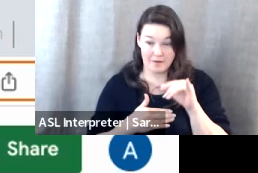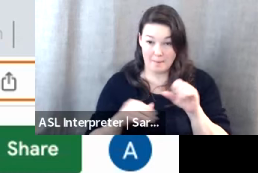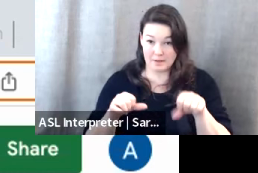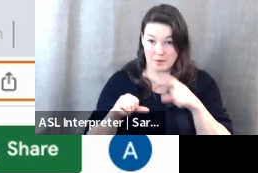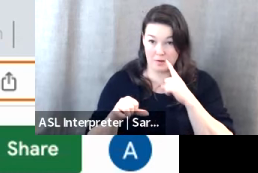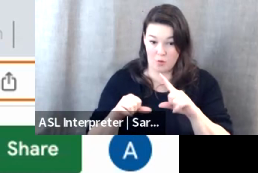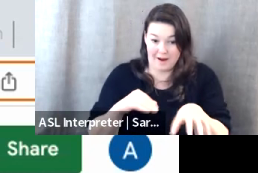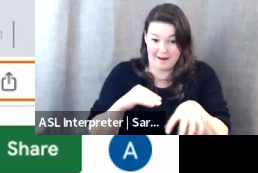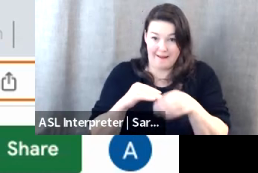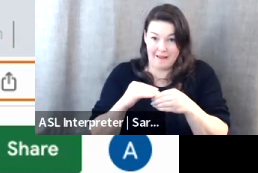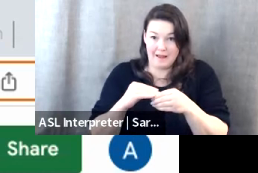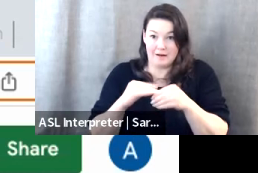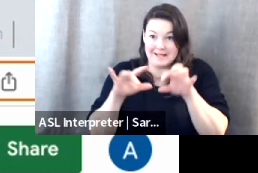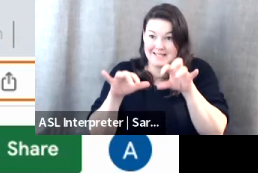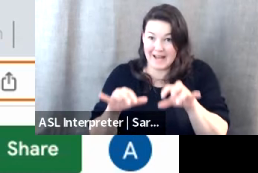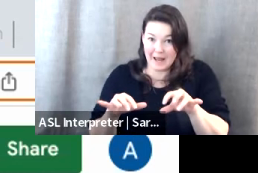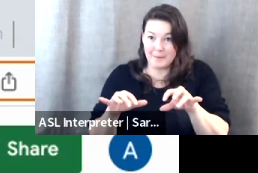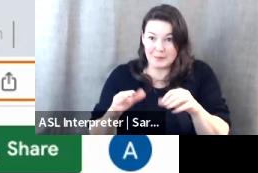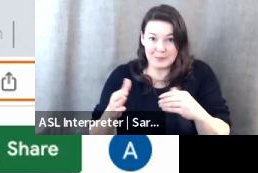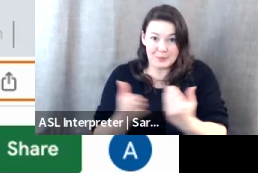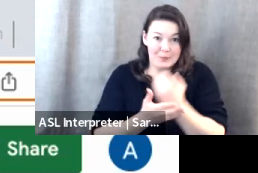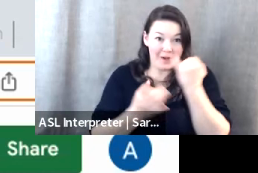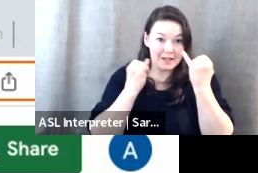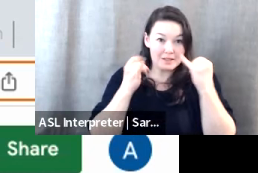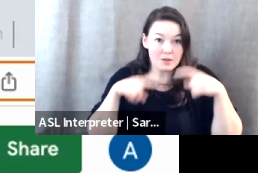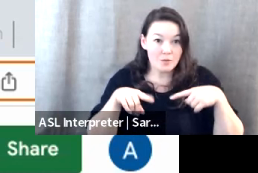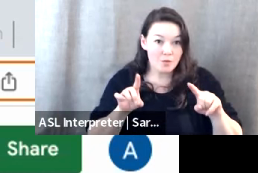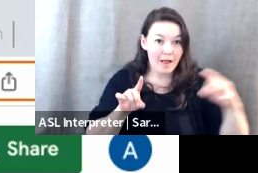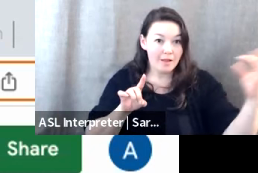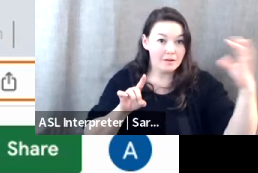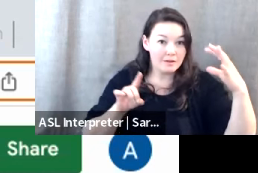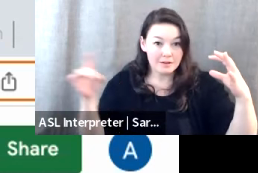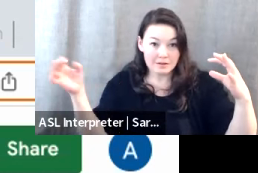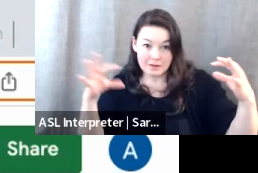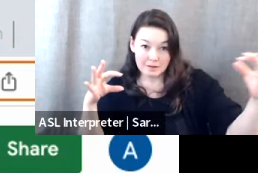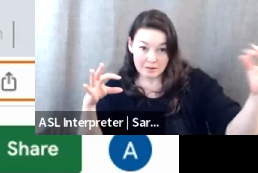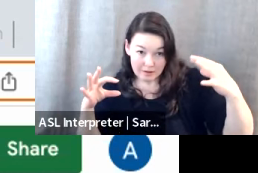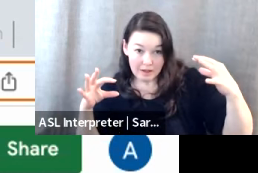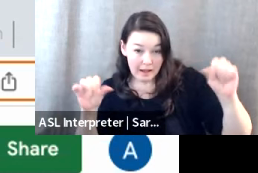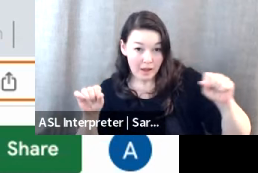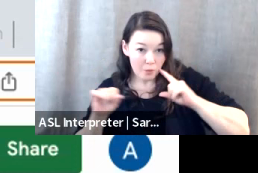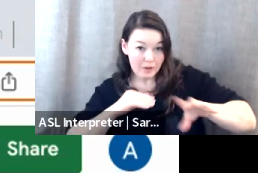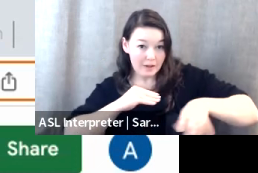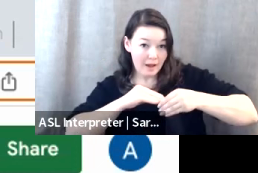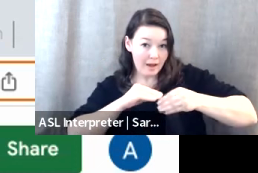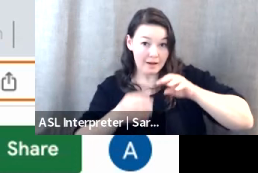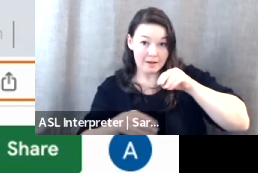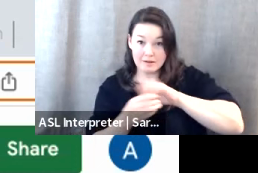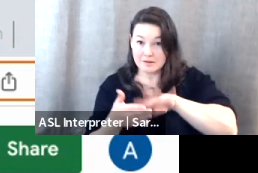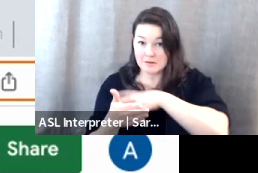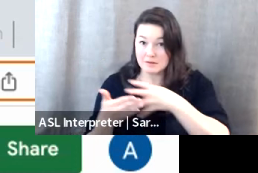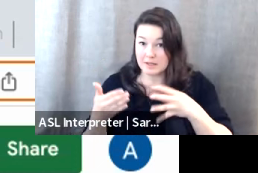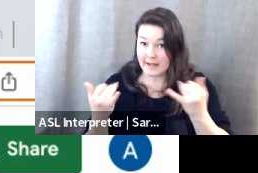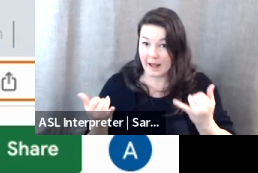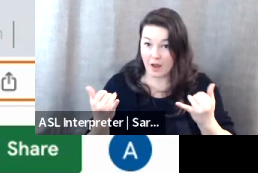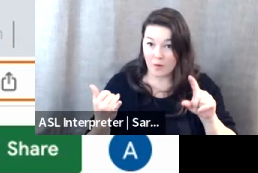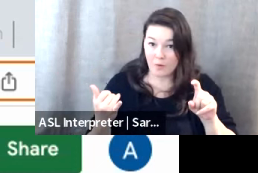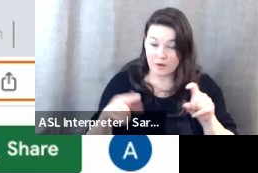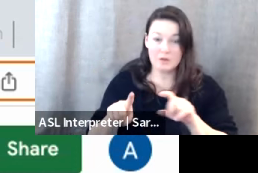ideas as we're hearing them, or I don't know if that's possible. I'm